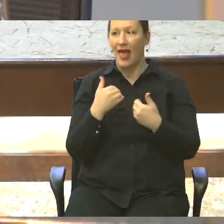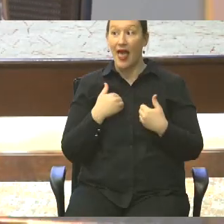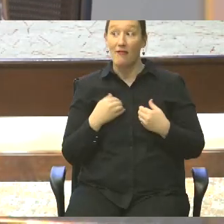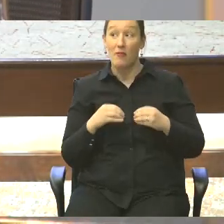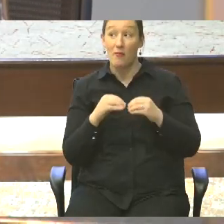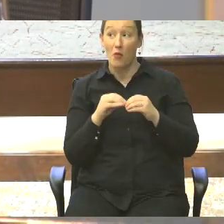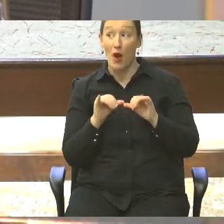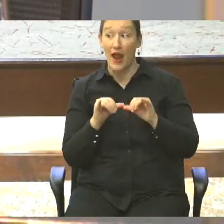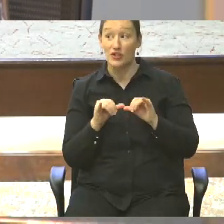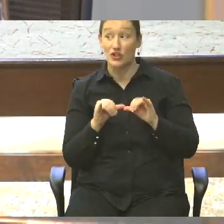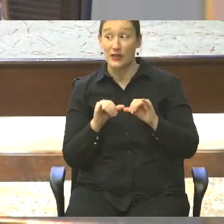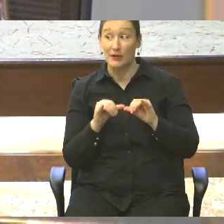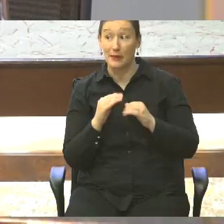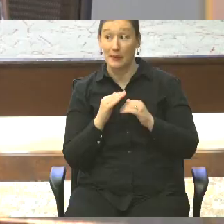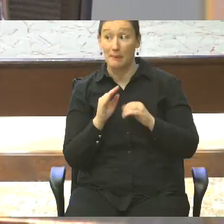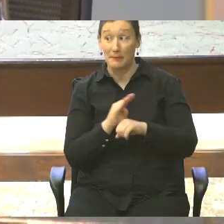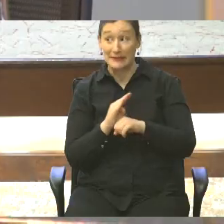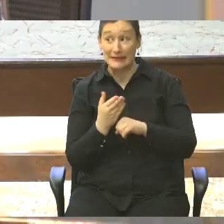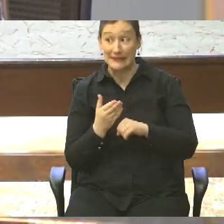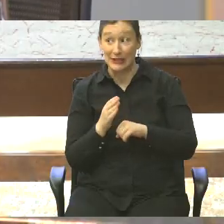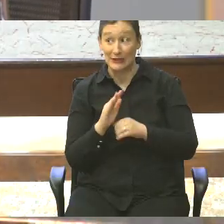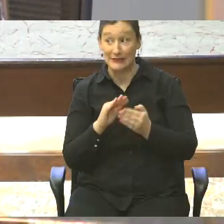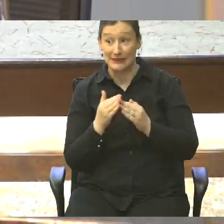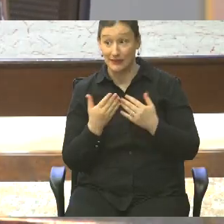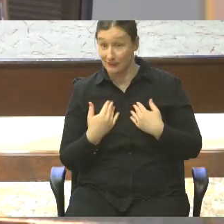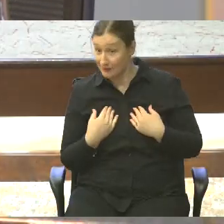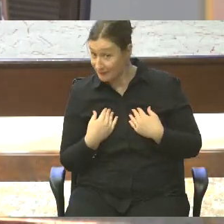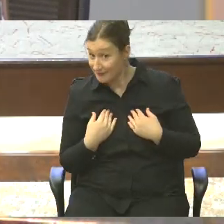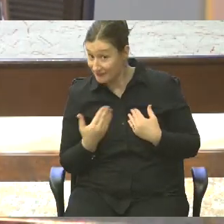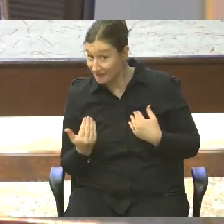city, and I think somebody ought to want their name on all of this.